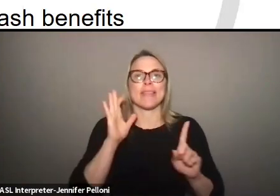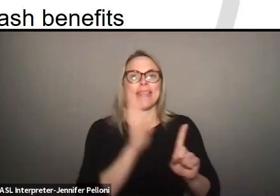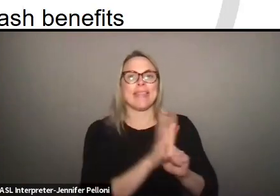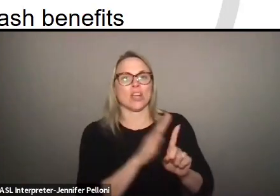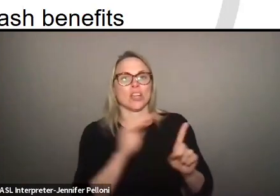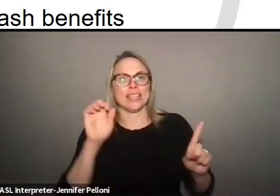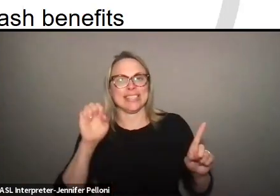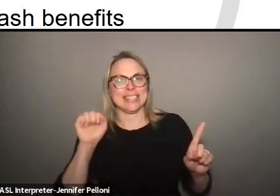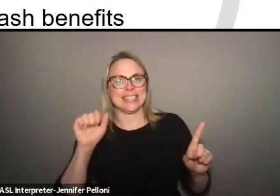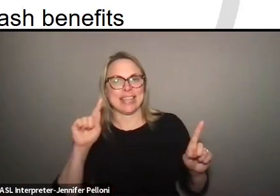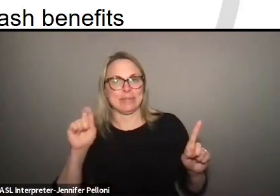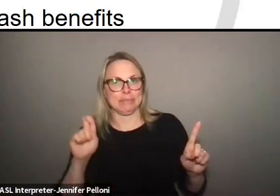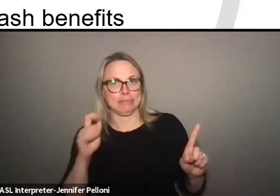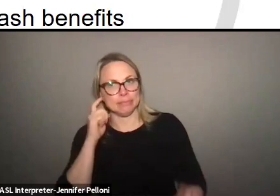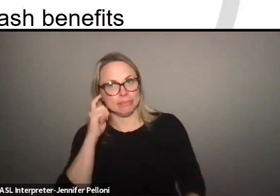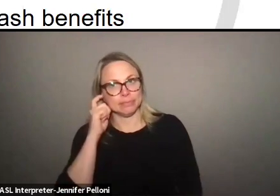estate.